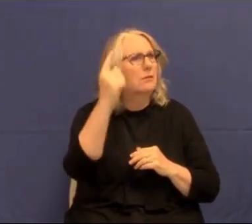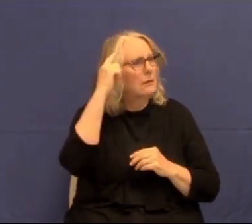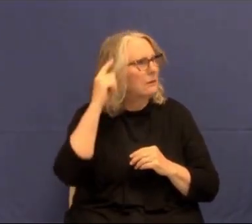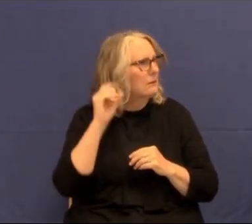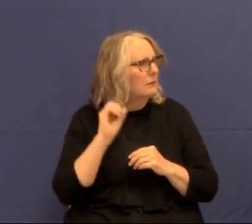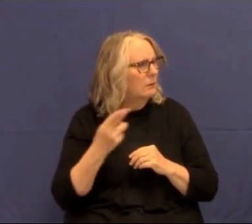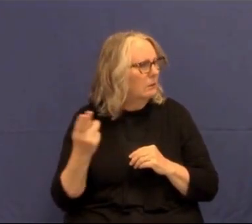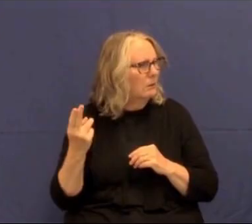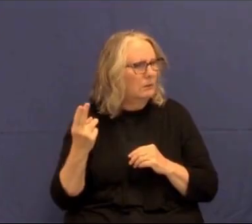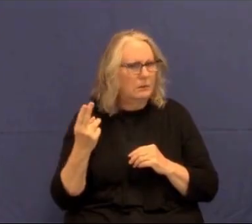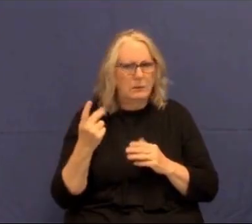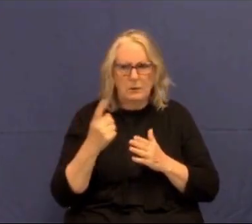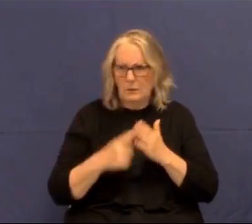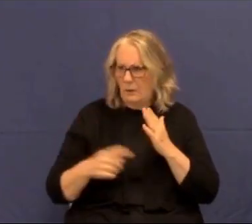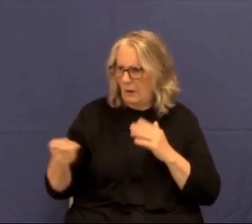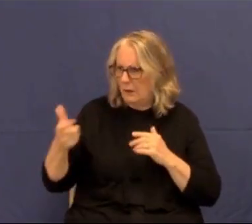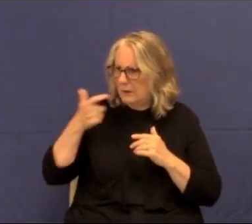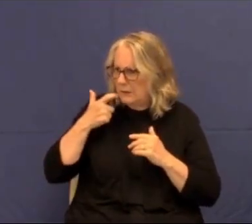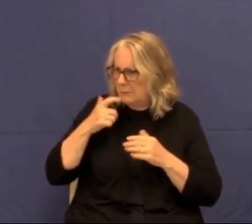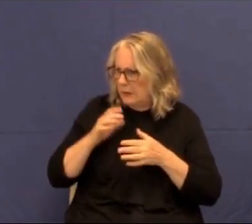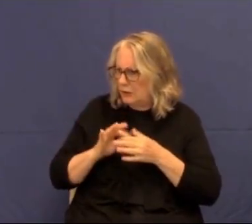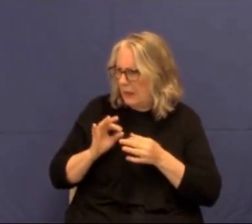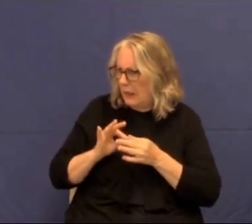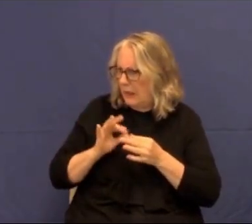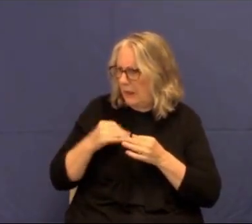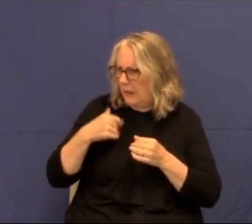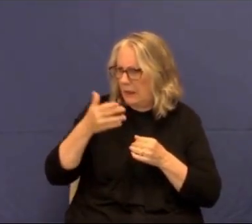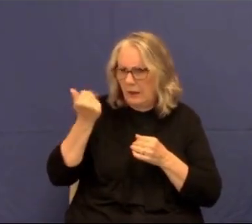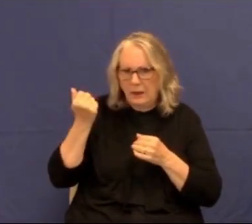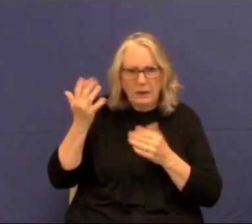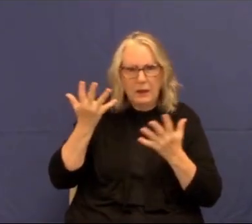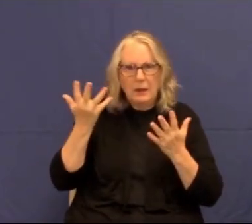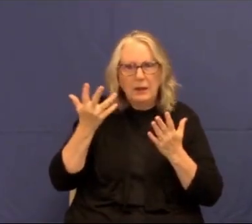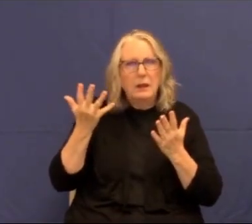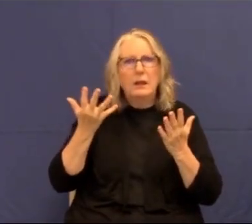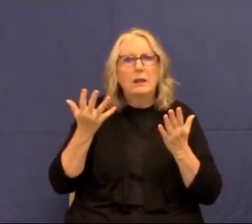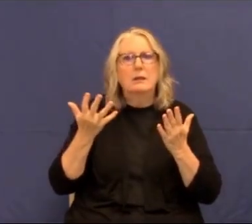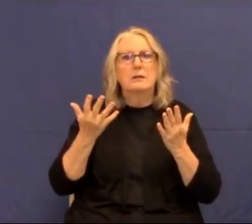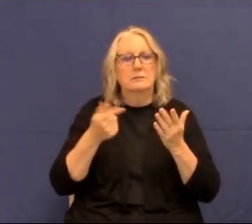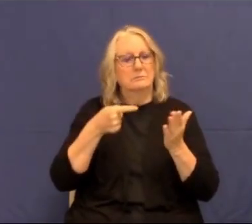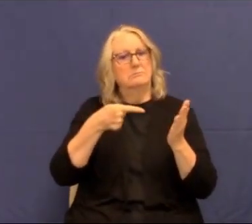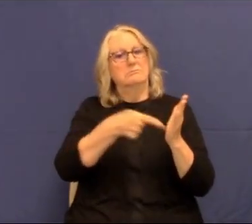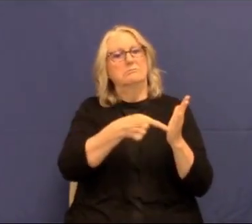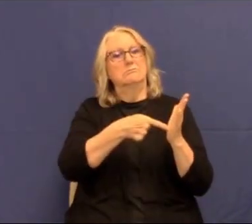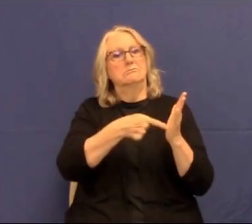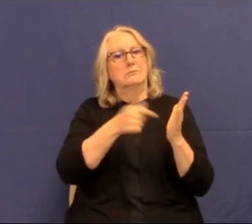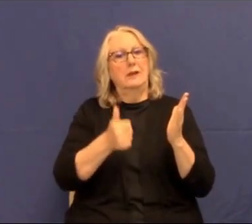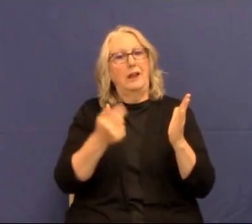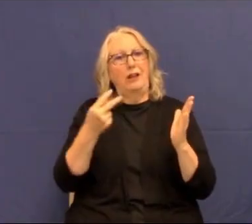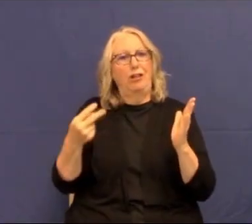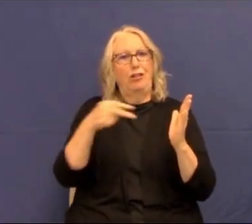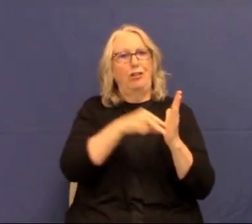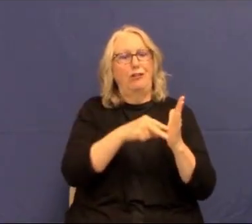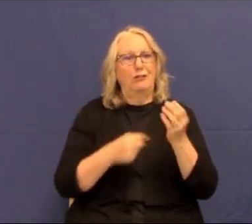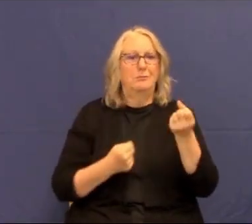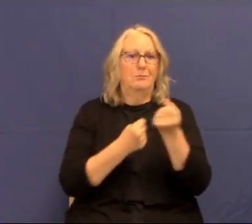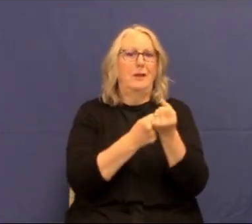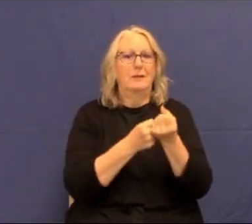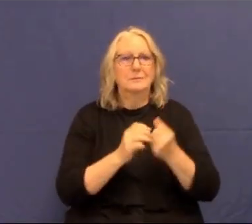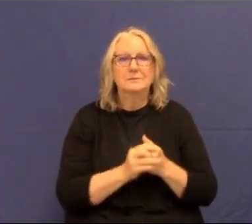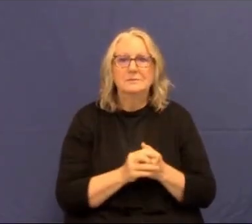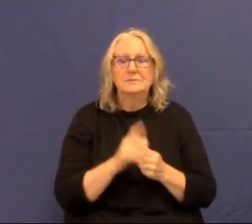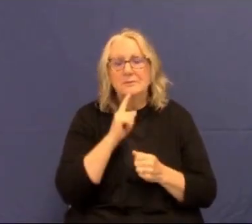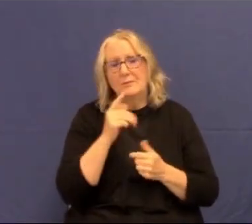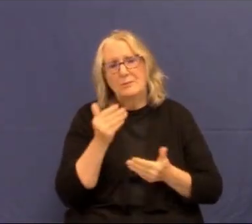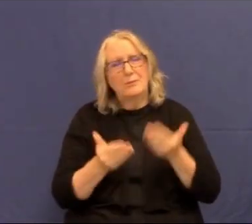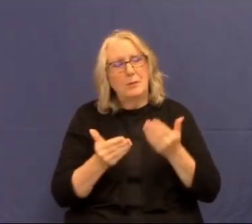thinking like, well, what did dispatch say? And so then you can it serves as a reference to go